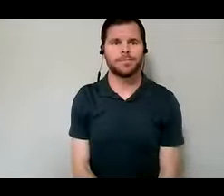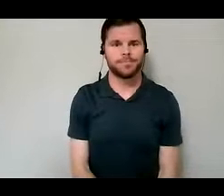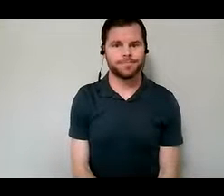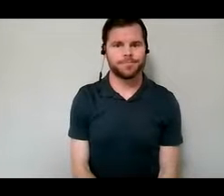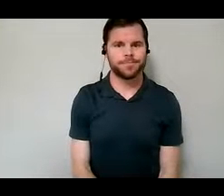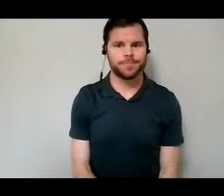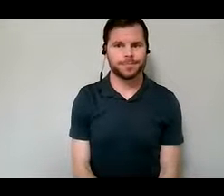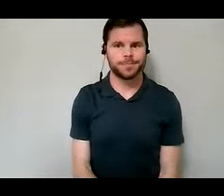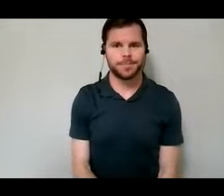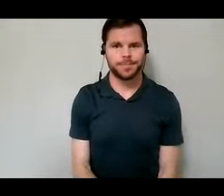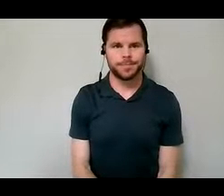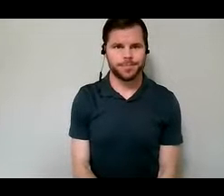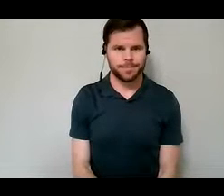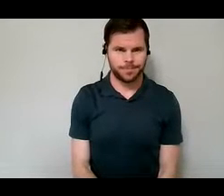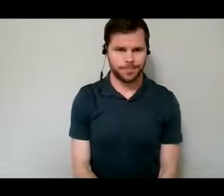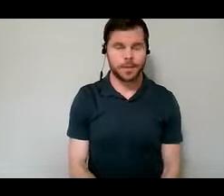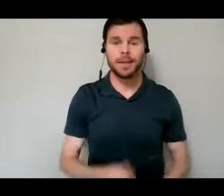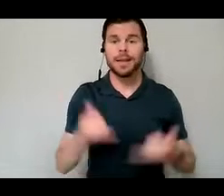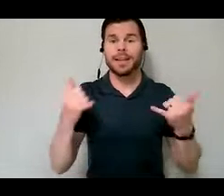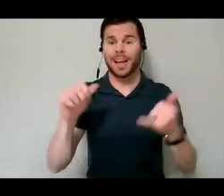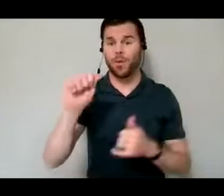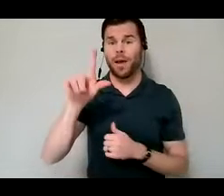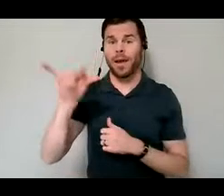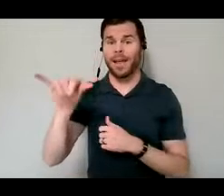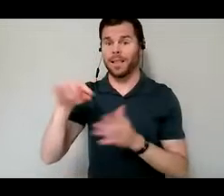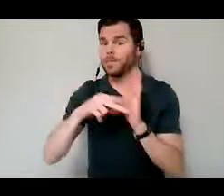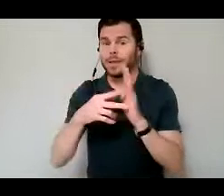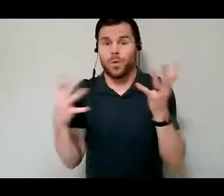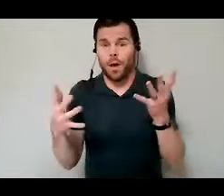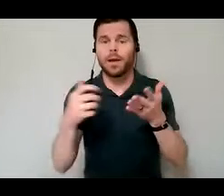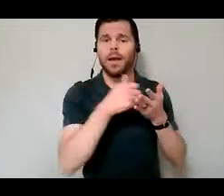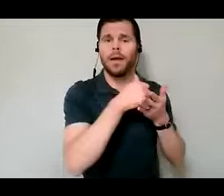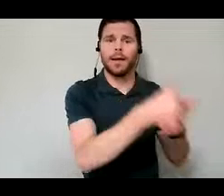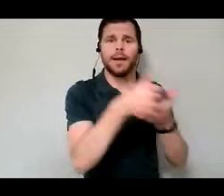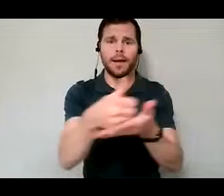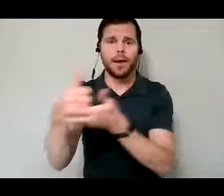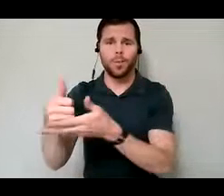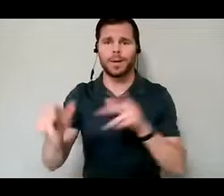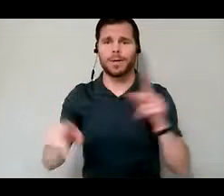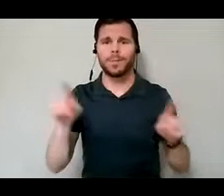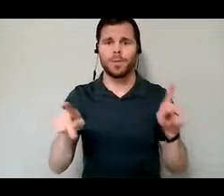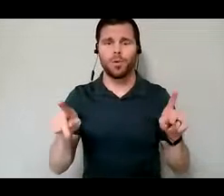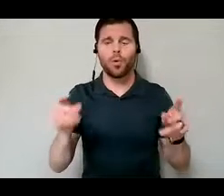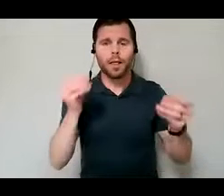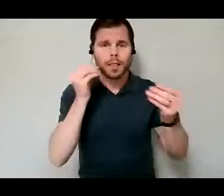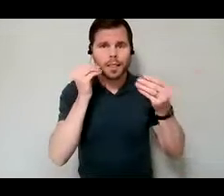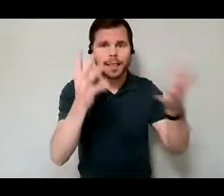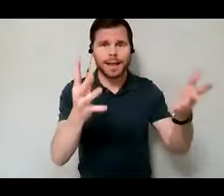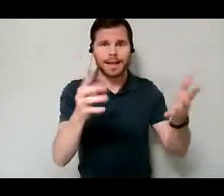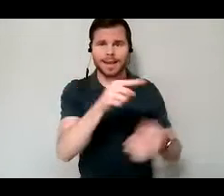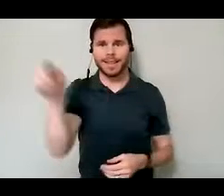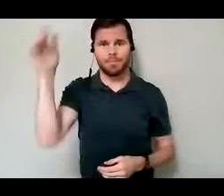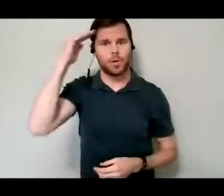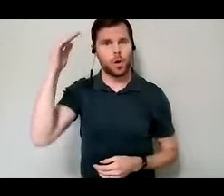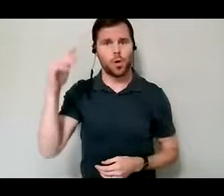Being an ally to me means helping other people and letting them know that they're not alone in whatever they're